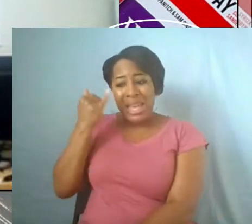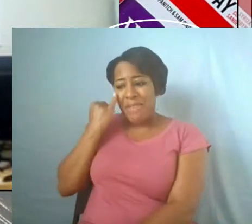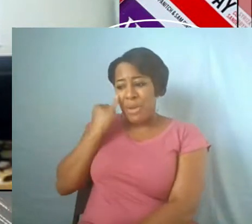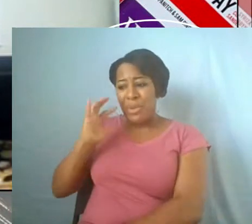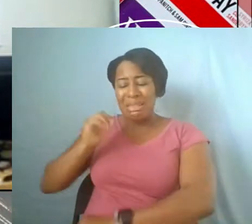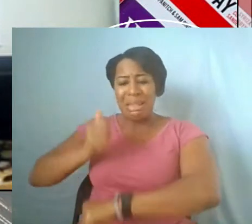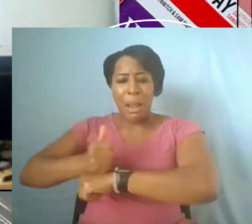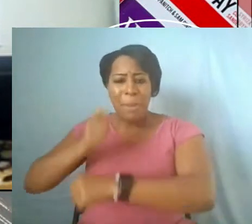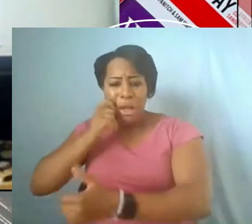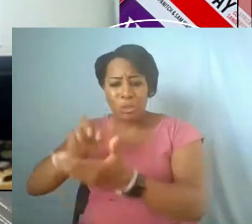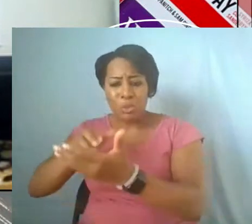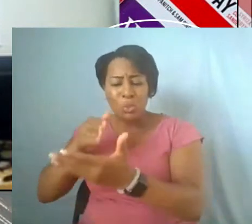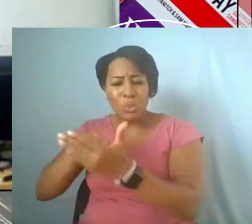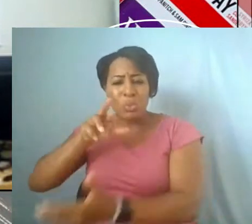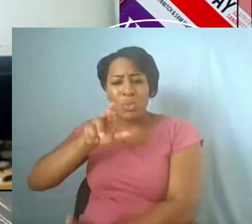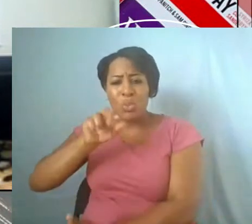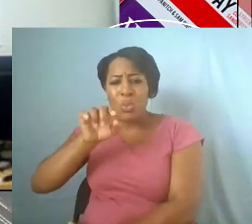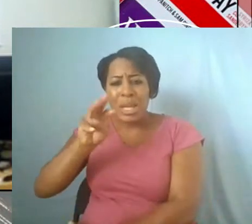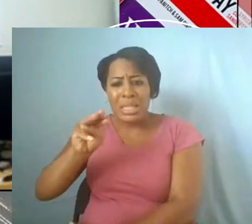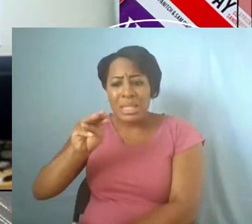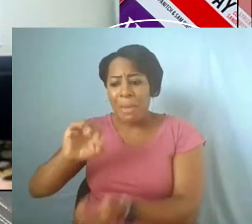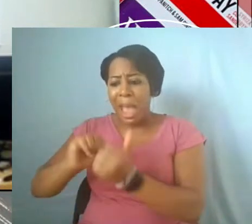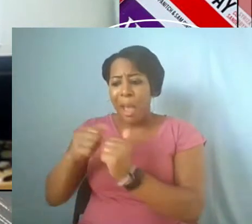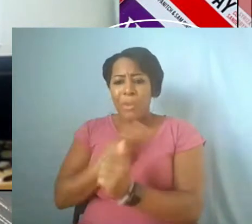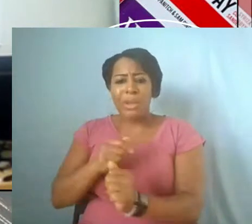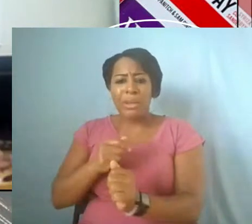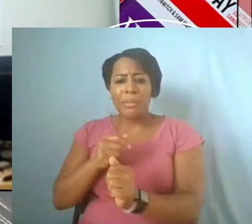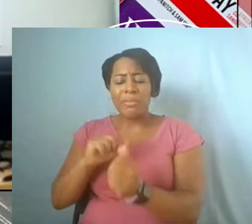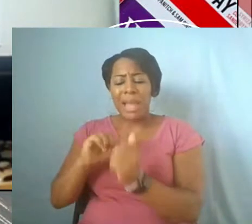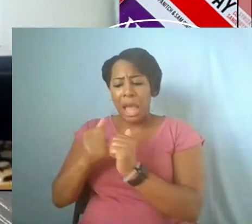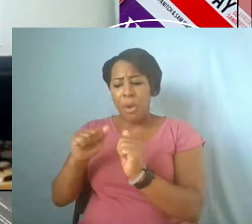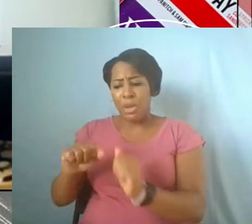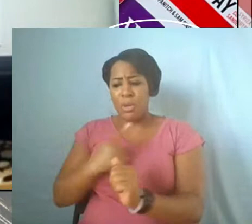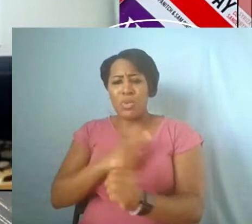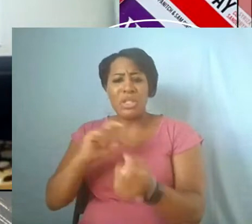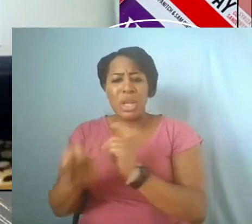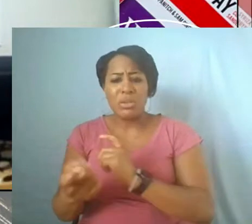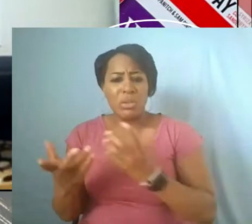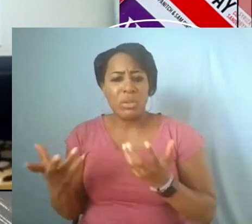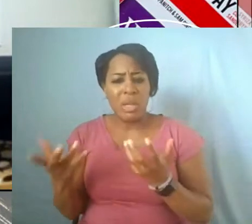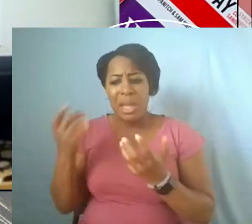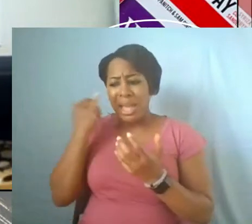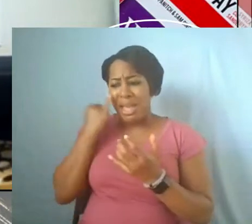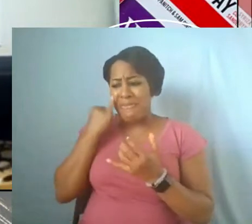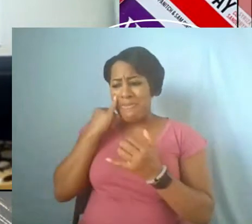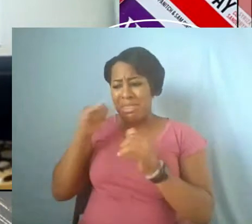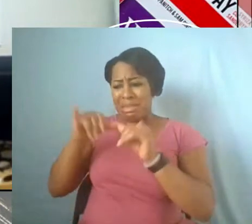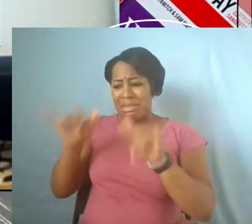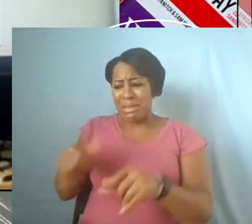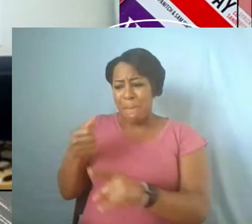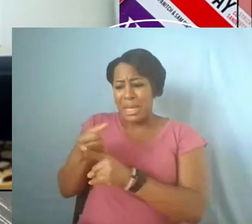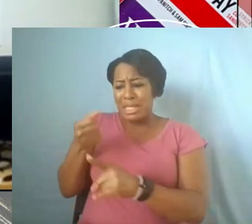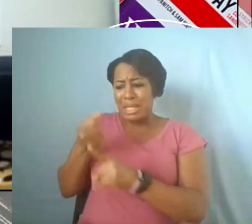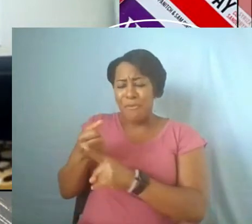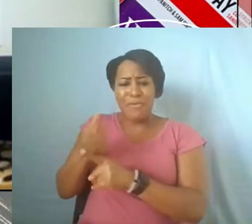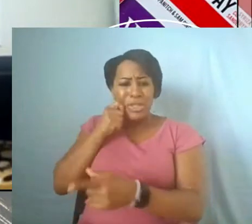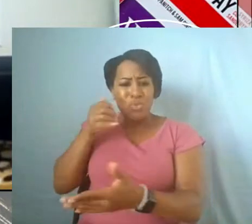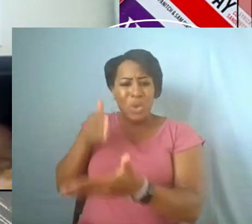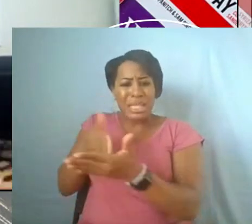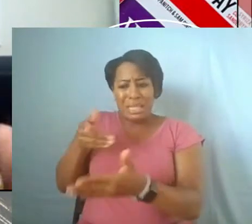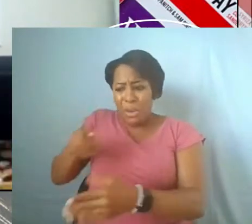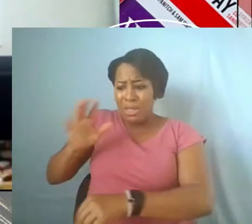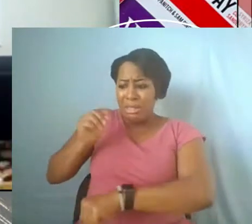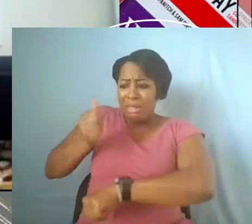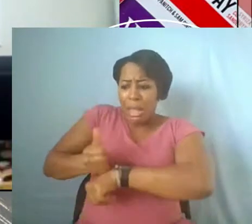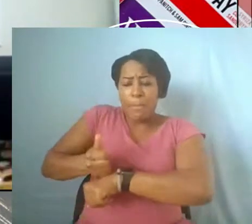then where can we reform that? How can we reform a racist system when it is designed to be racist? We